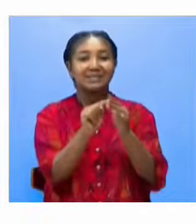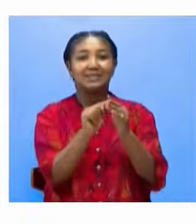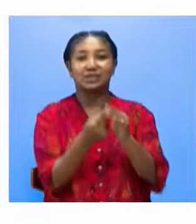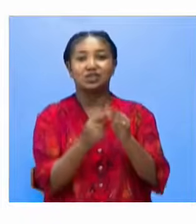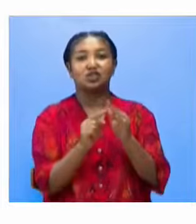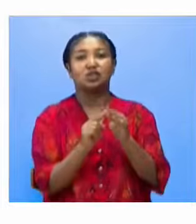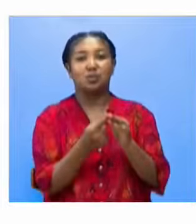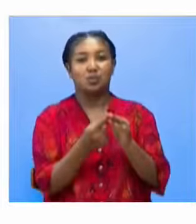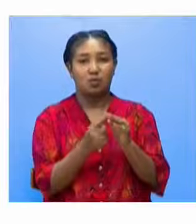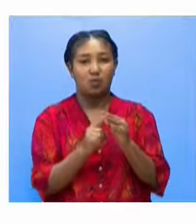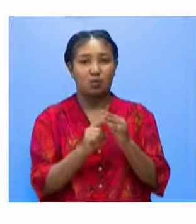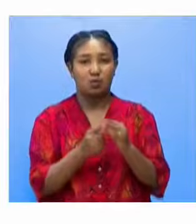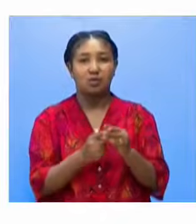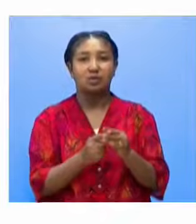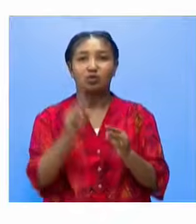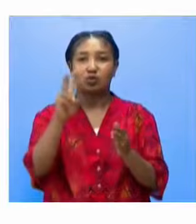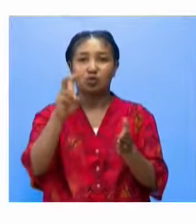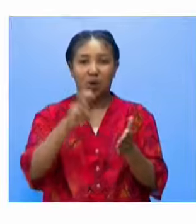since